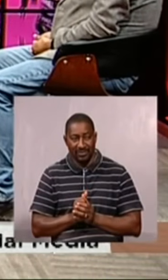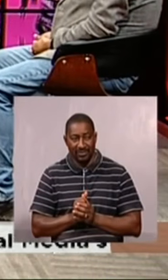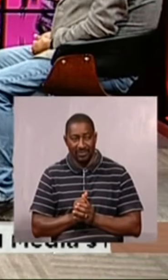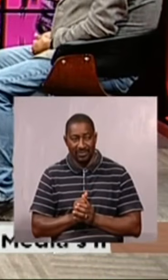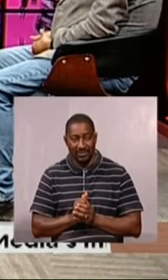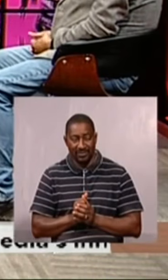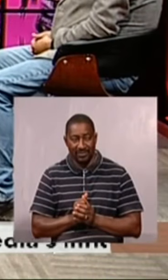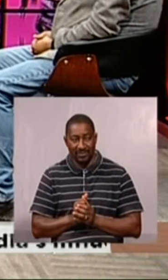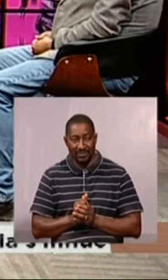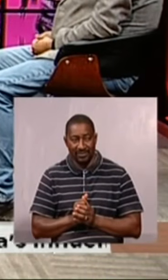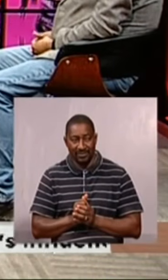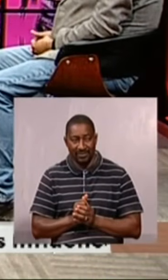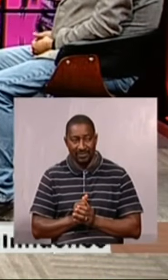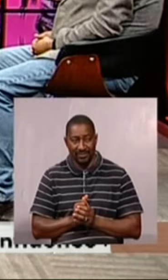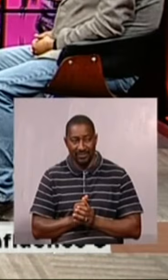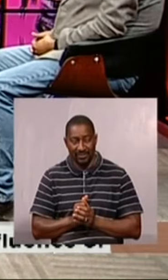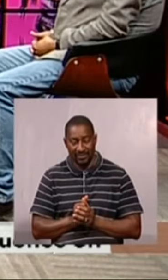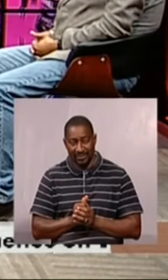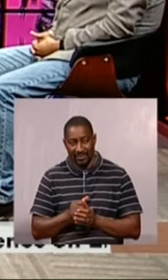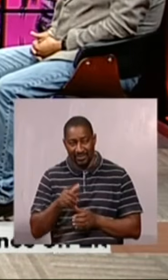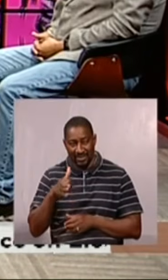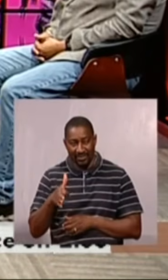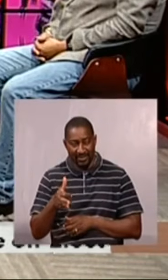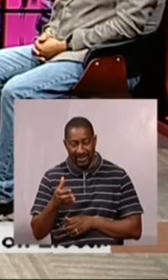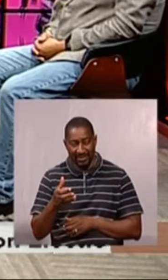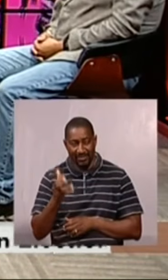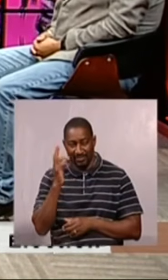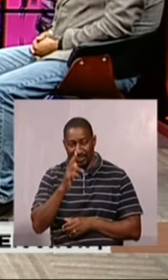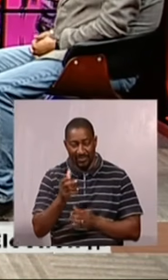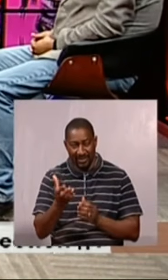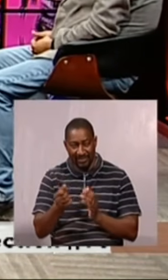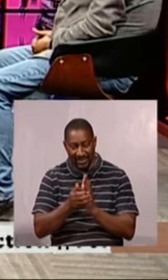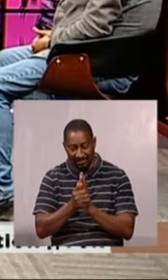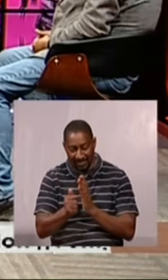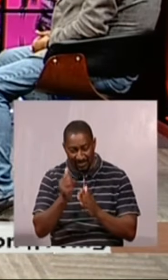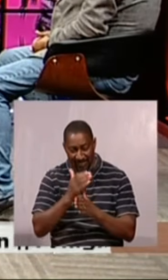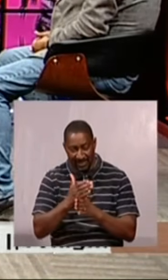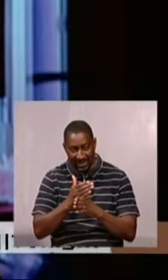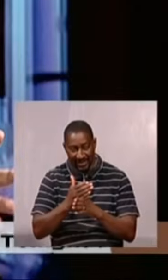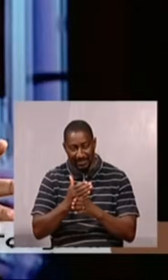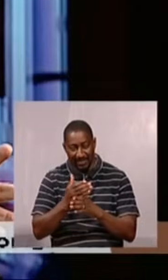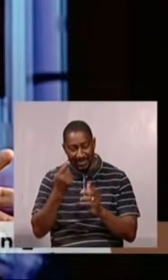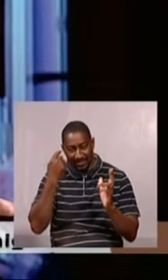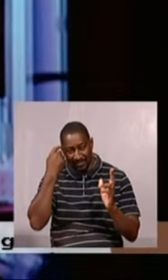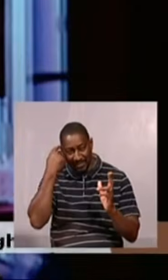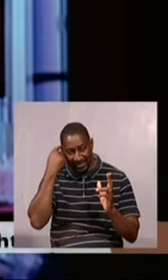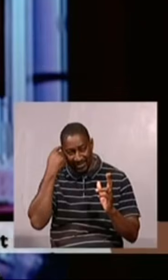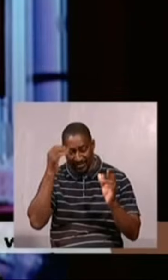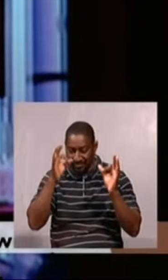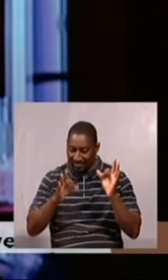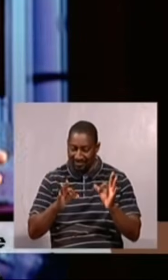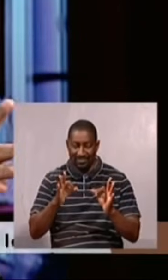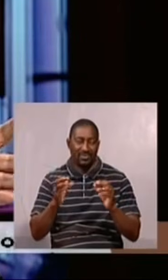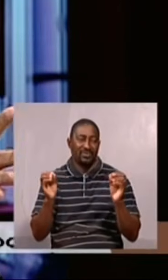drafters in the Ministry of Justice working on these things. So, but there are other issues as well. So I'm afraid the data protection, cybercrime,